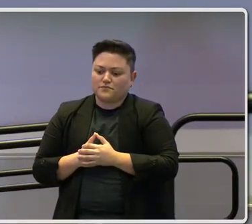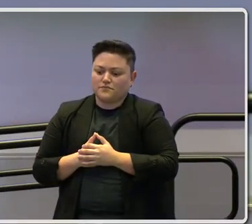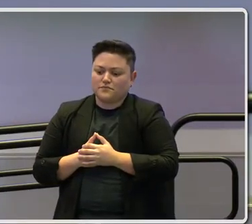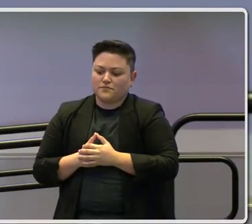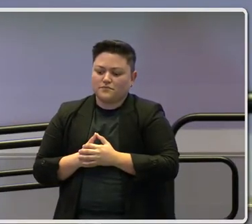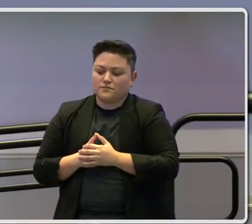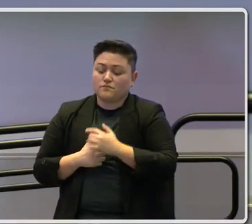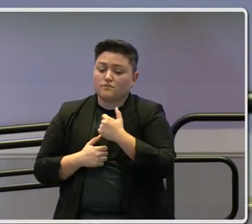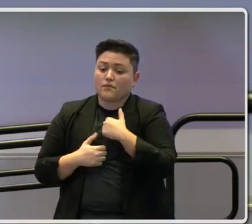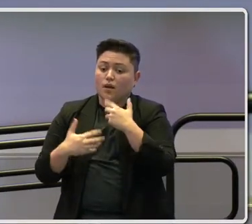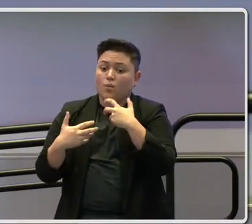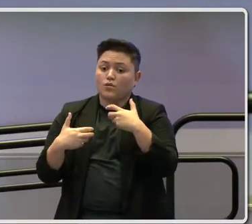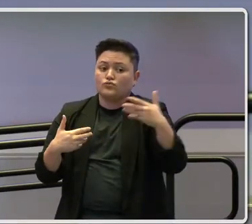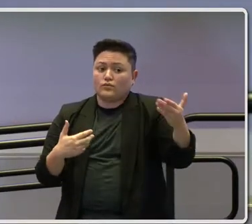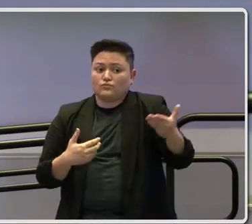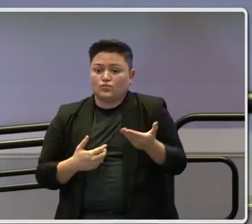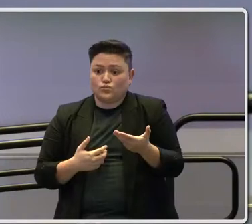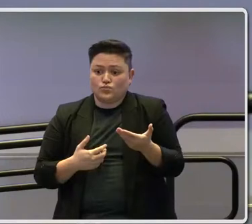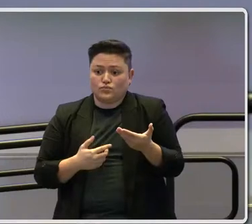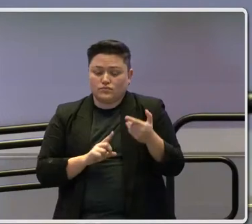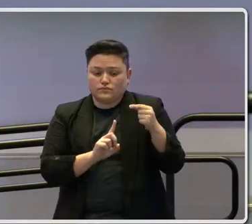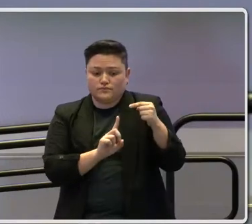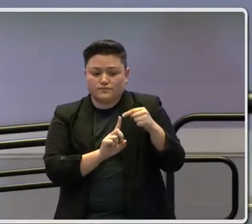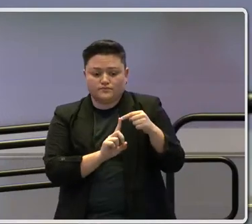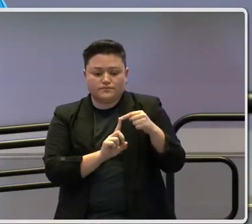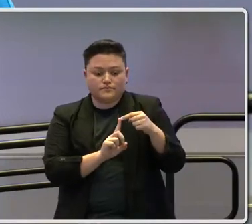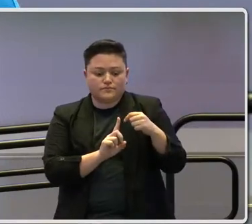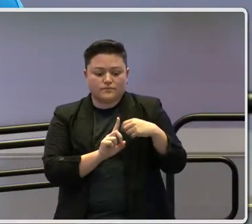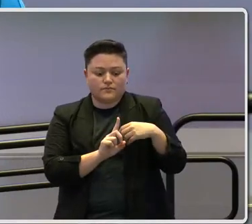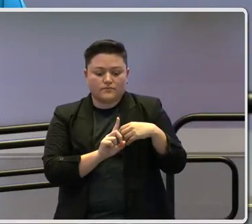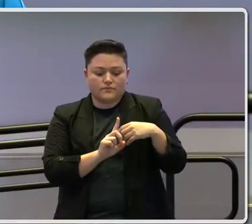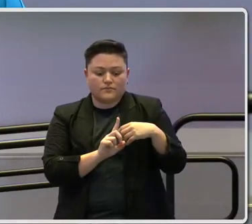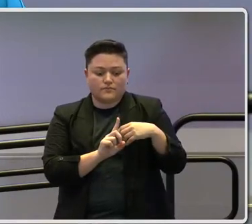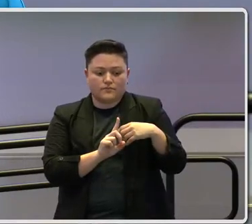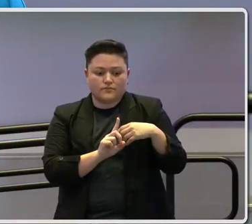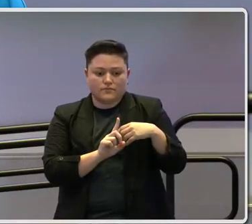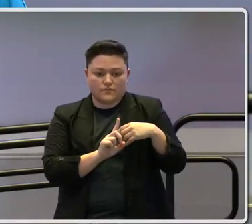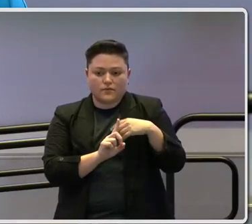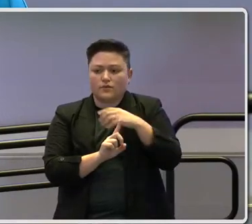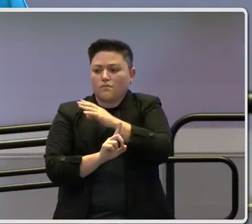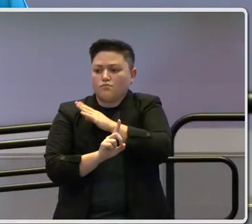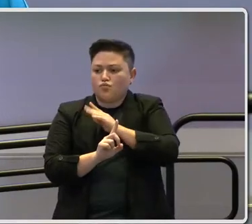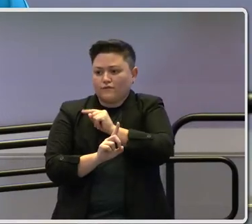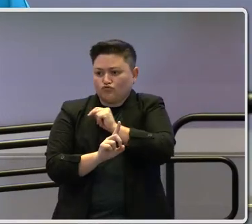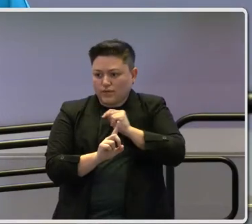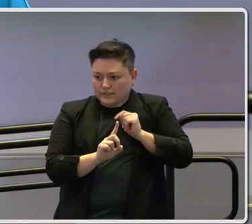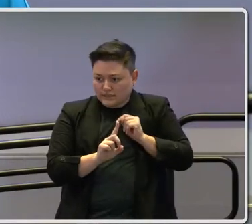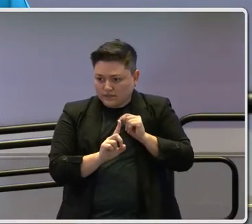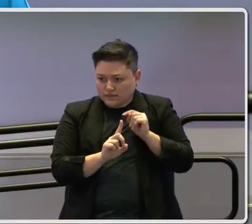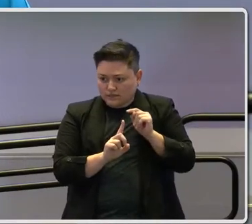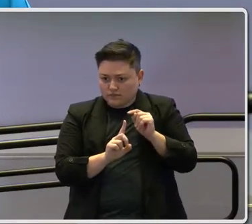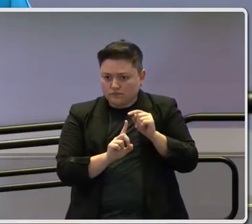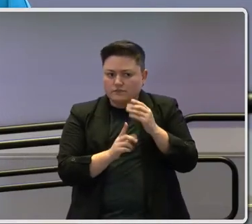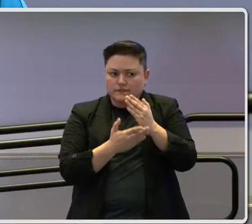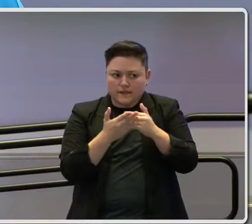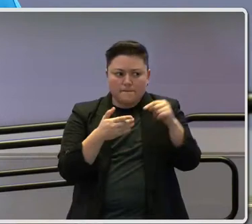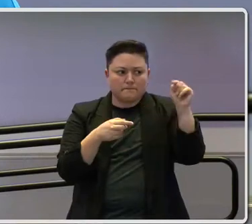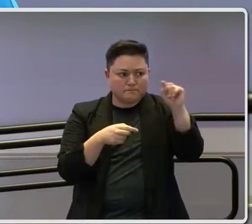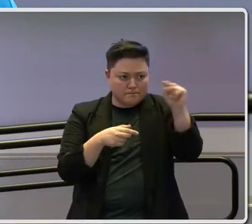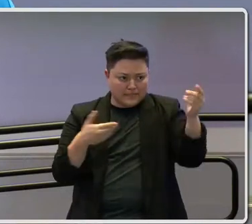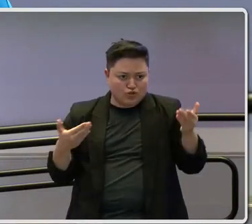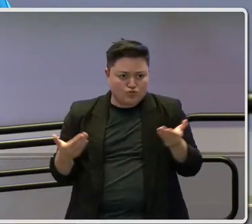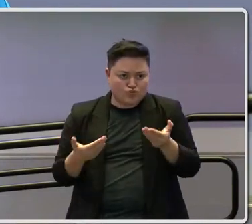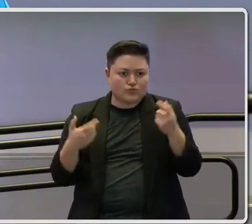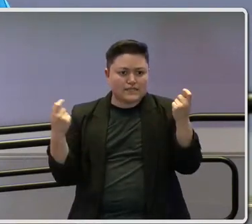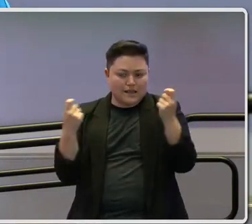I would like to introduce the distinguished members of the Board of Trustees who are amongst us